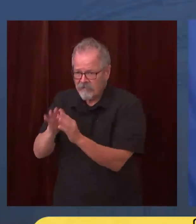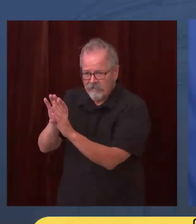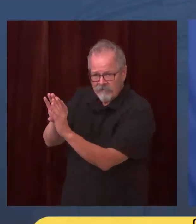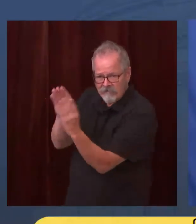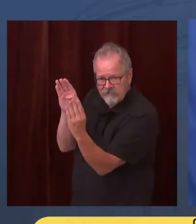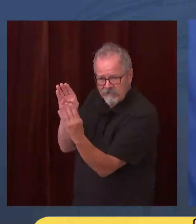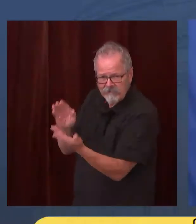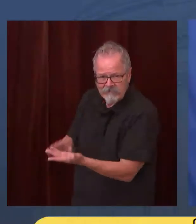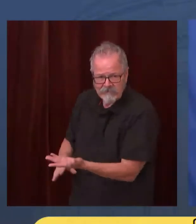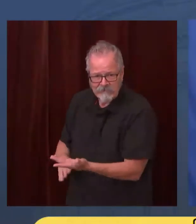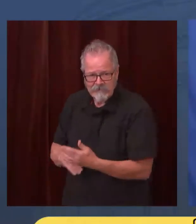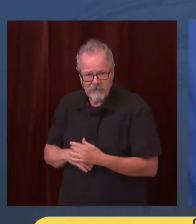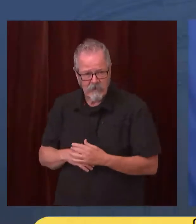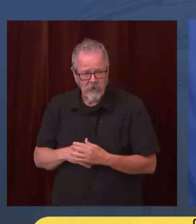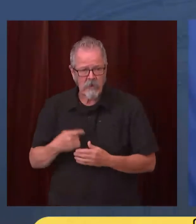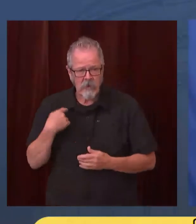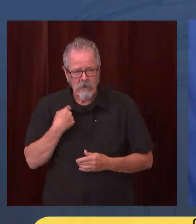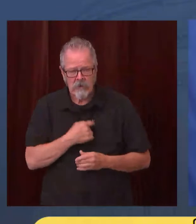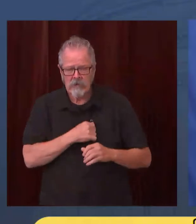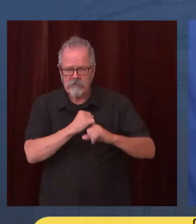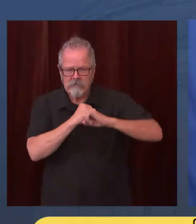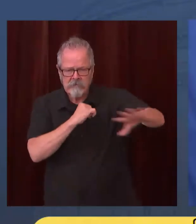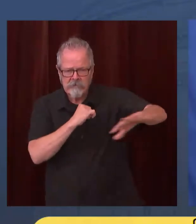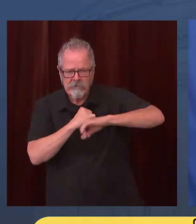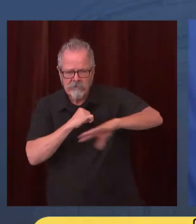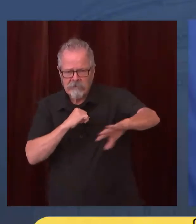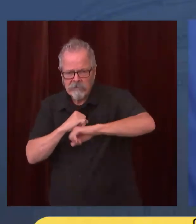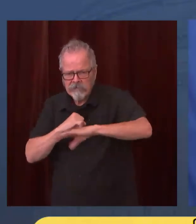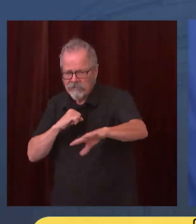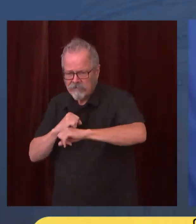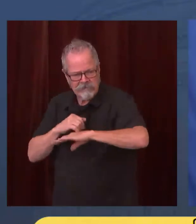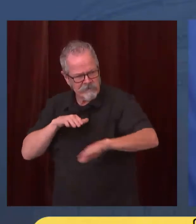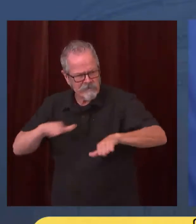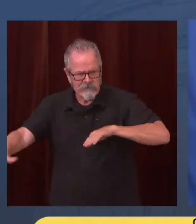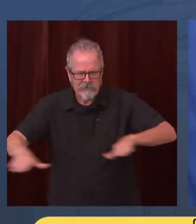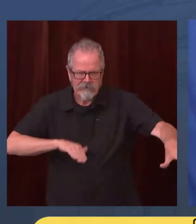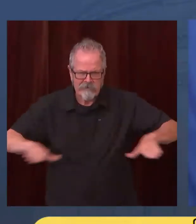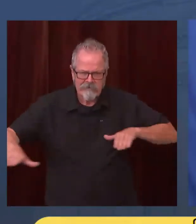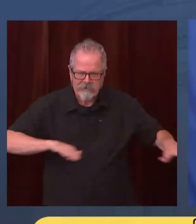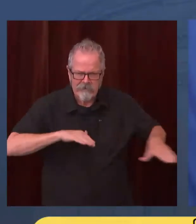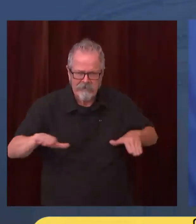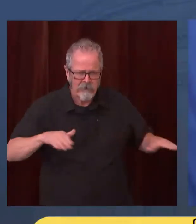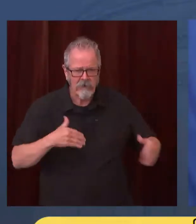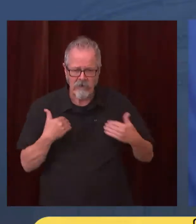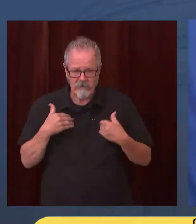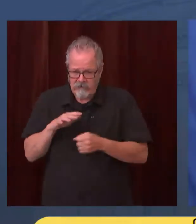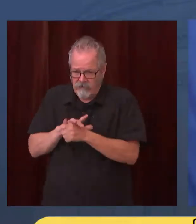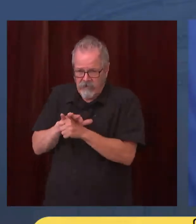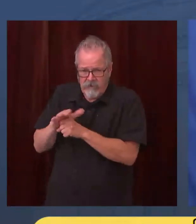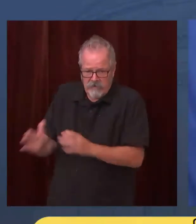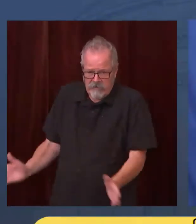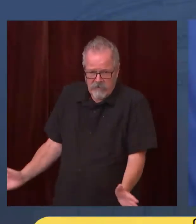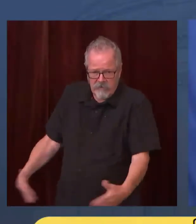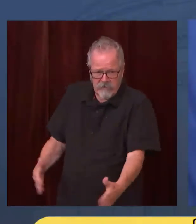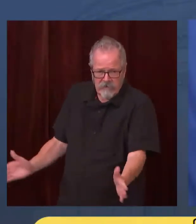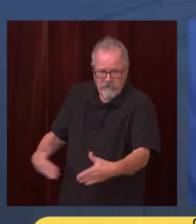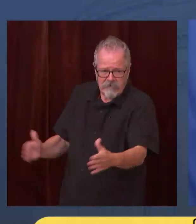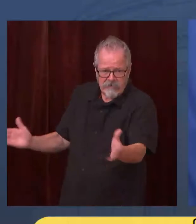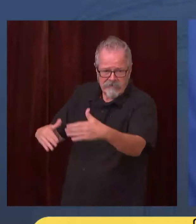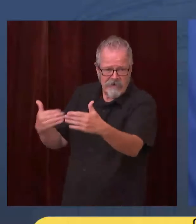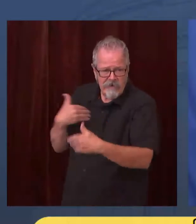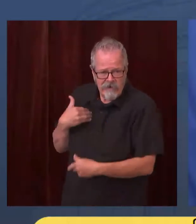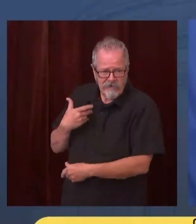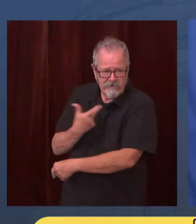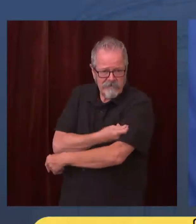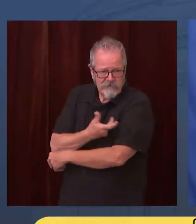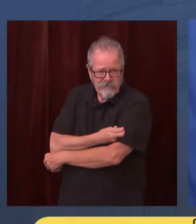the messages for vaccinations. There is adequate supply in the state of Washington for vaccines, and we want to make sure that those